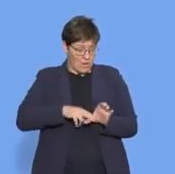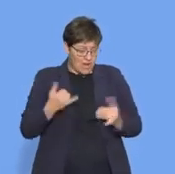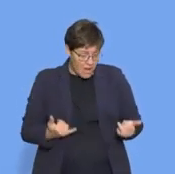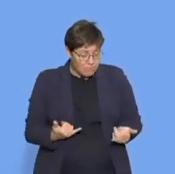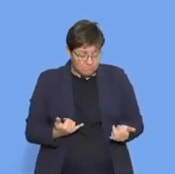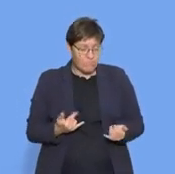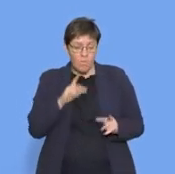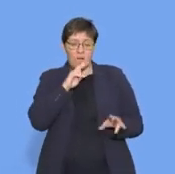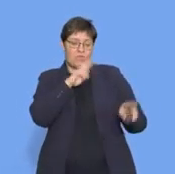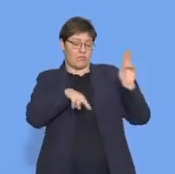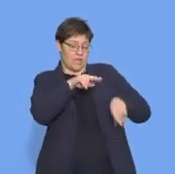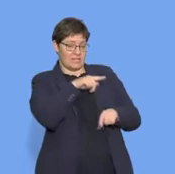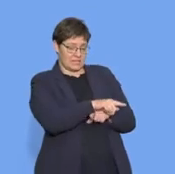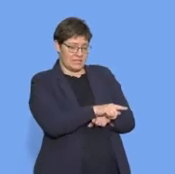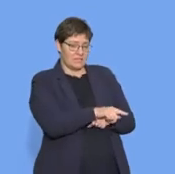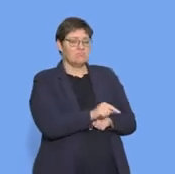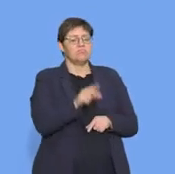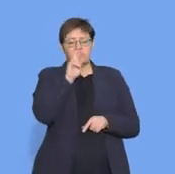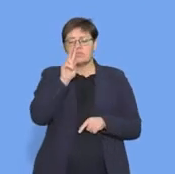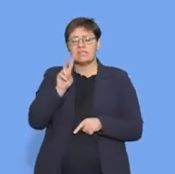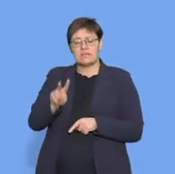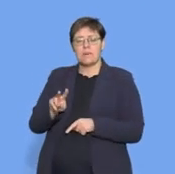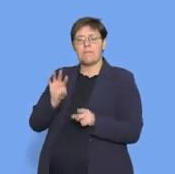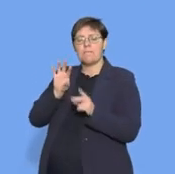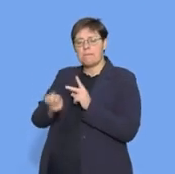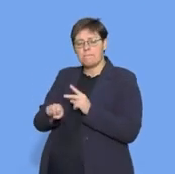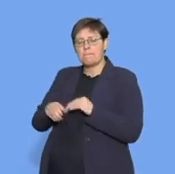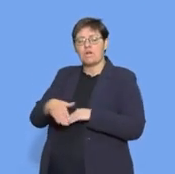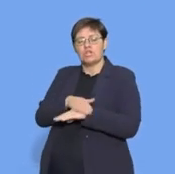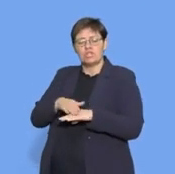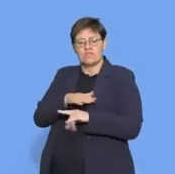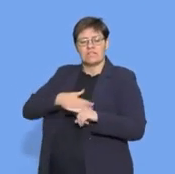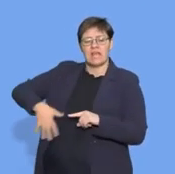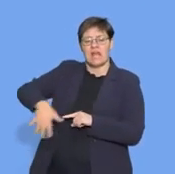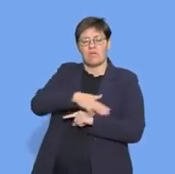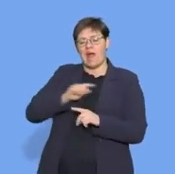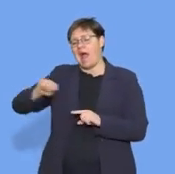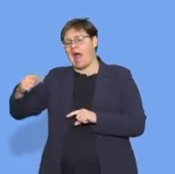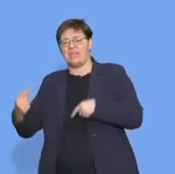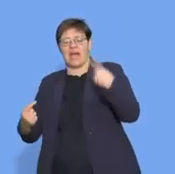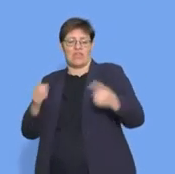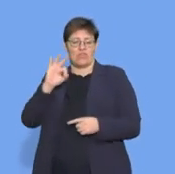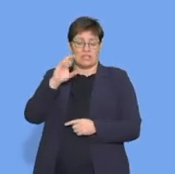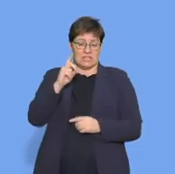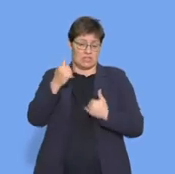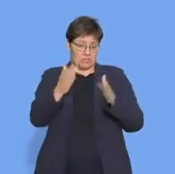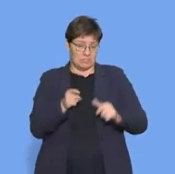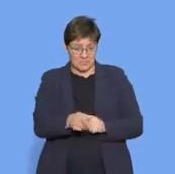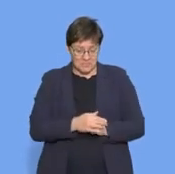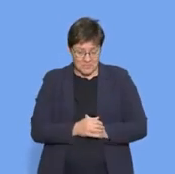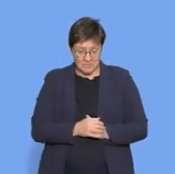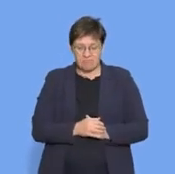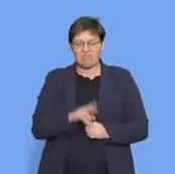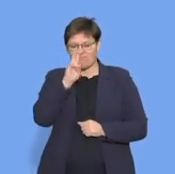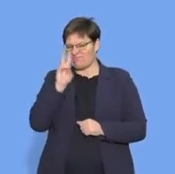just joined us. And then we're going to be looking at how we can find the surface areas of some other three-dimensional